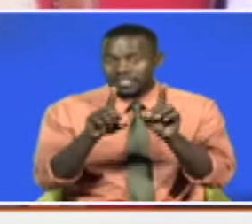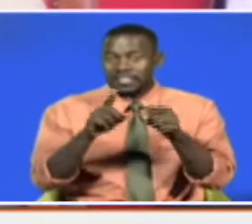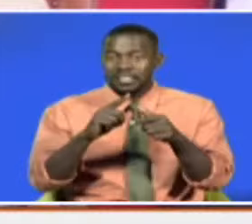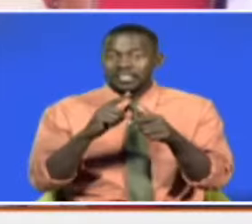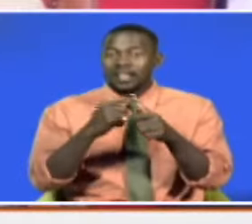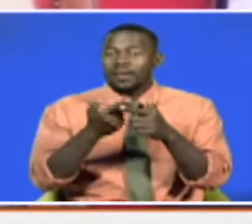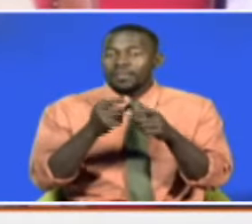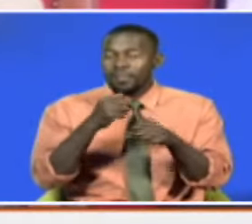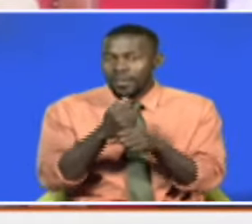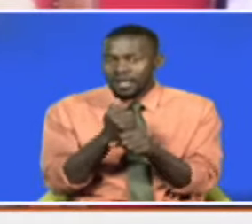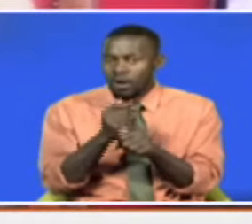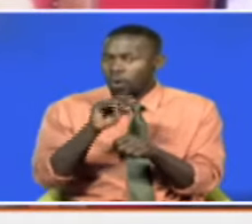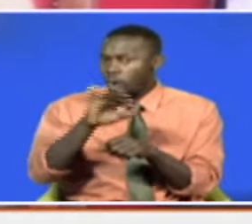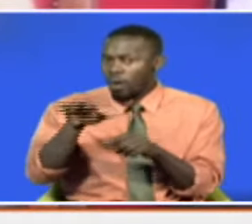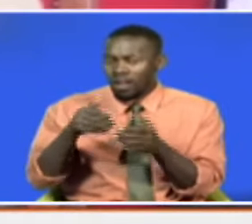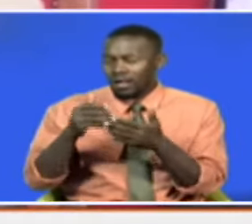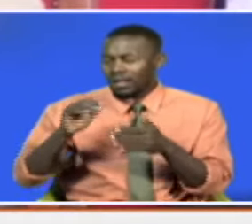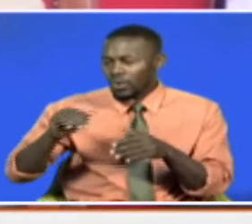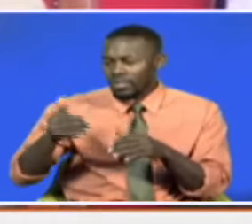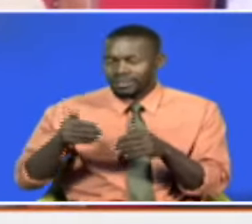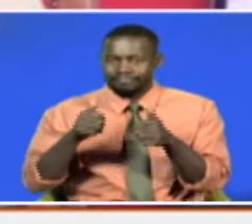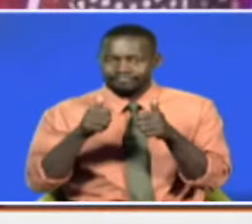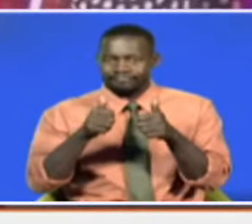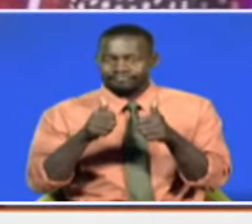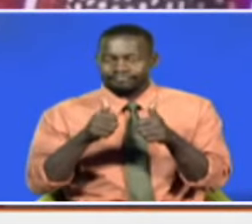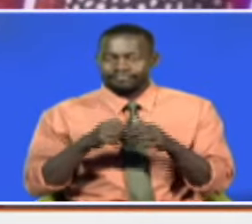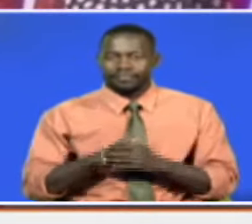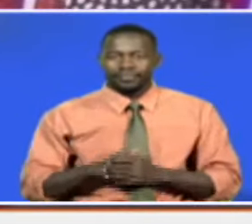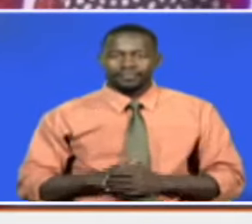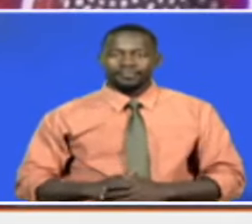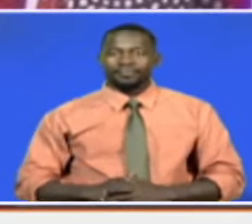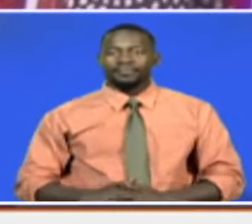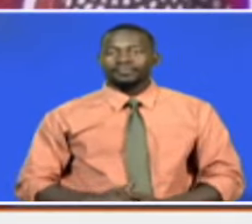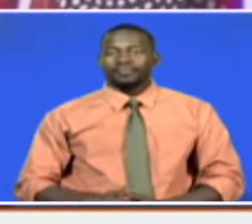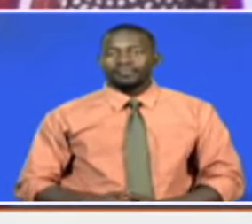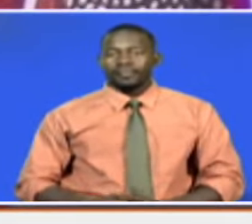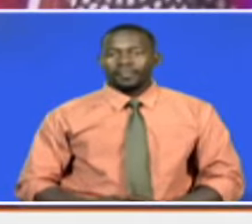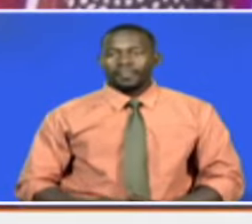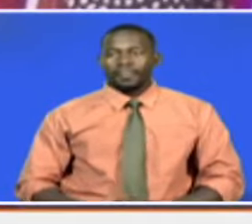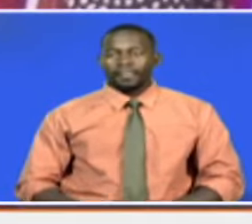of the county is left behind. Clement Masombo, KTN News.